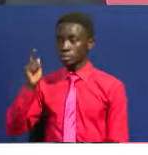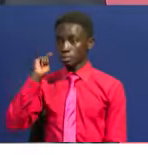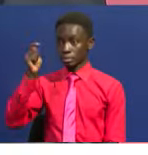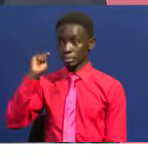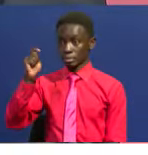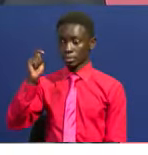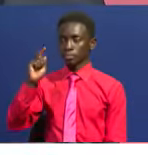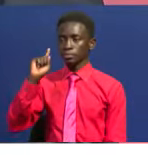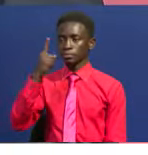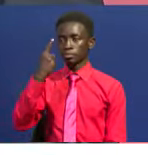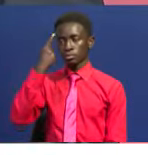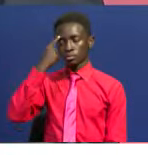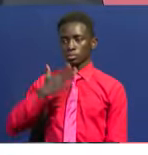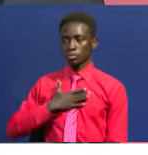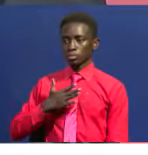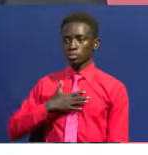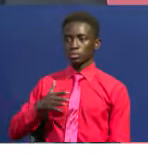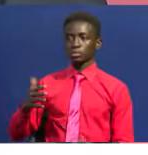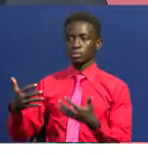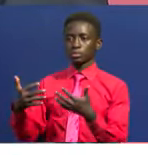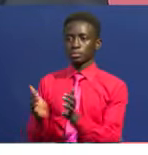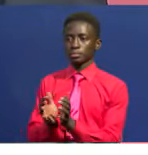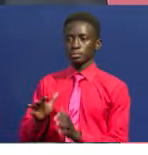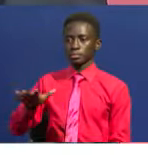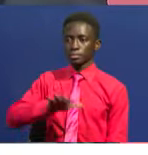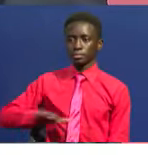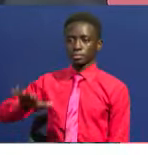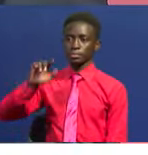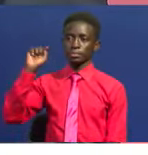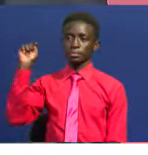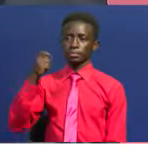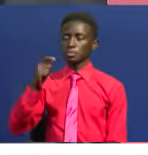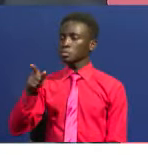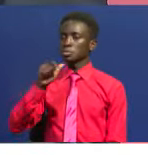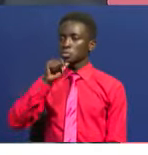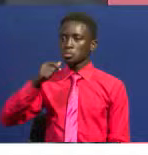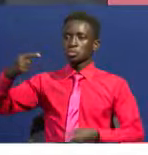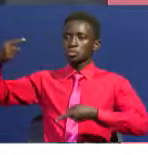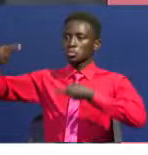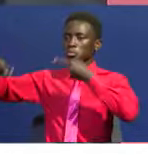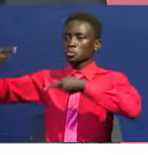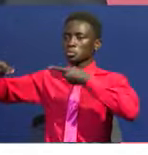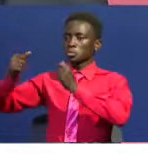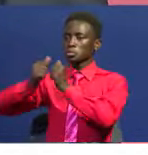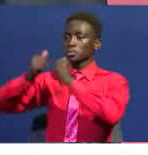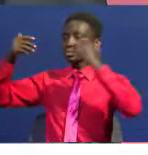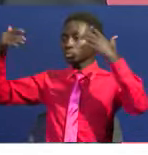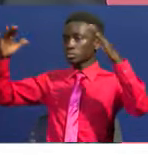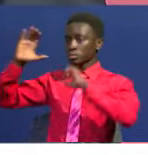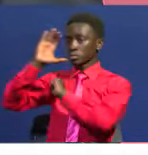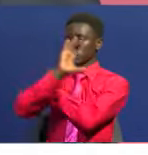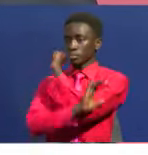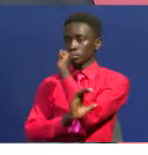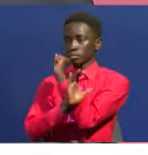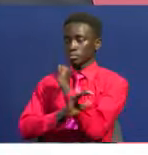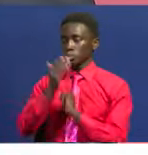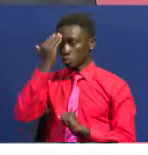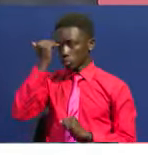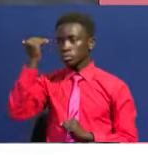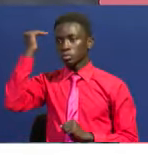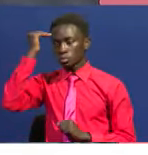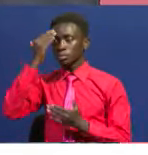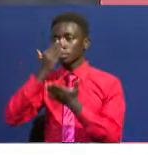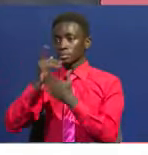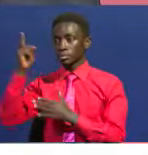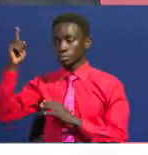local companies. They will not be competing with the foreign companies, because we do know sometimes some of those